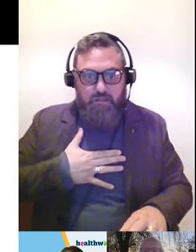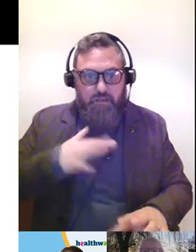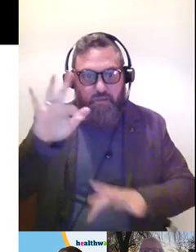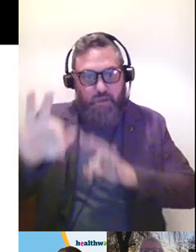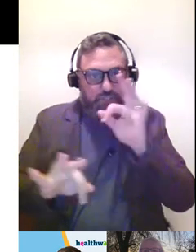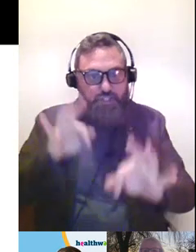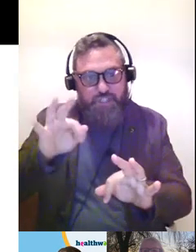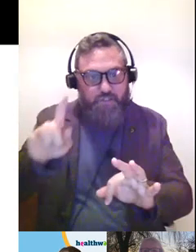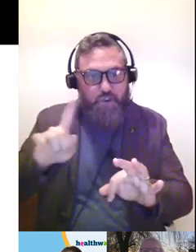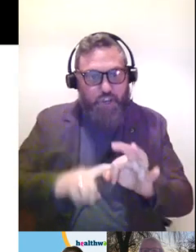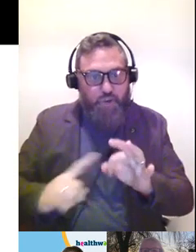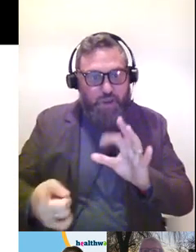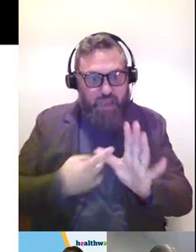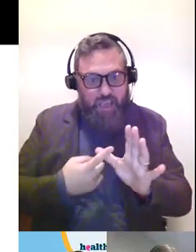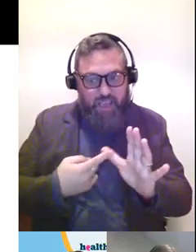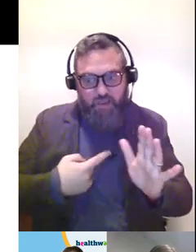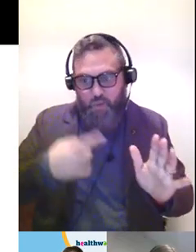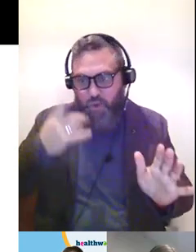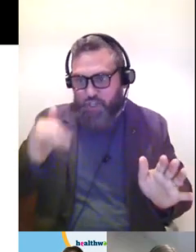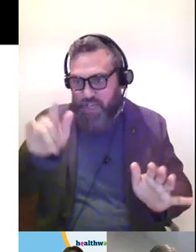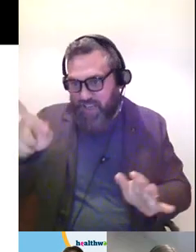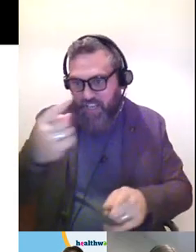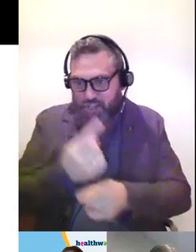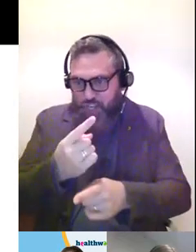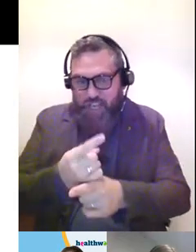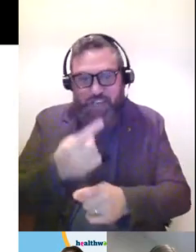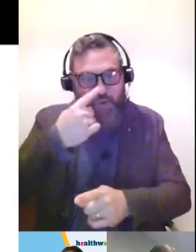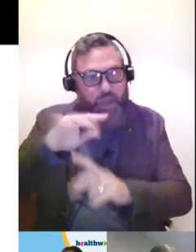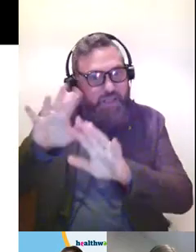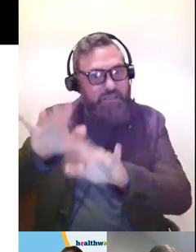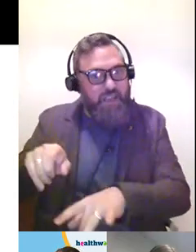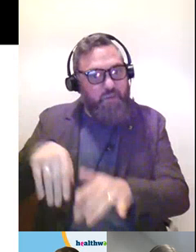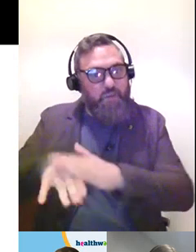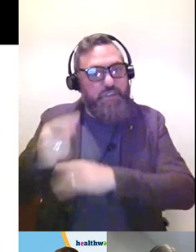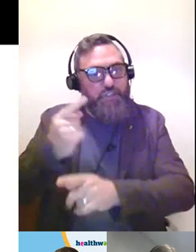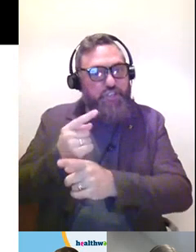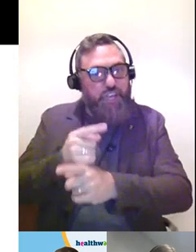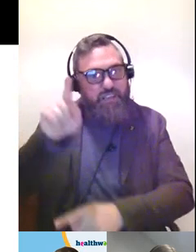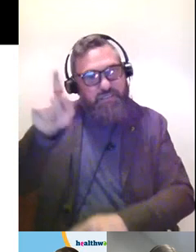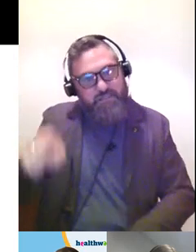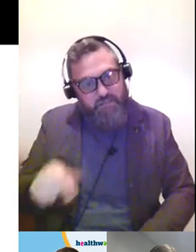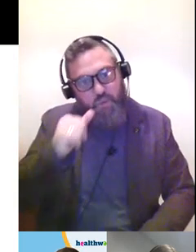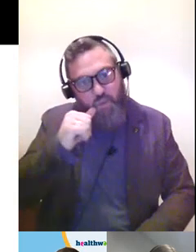session. We'll also be keeping an eye on the chat if you prefer to ask your question that way.